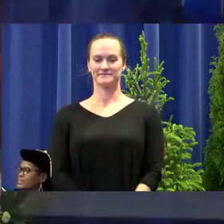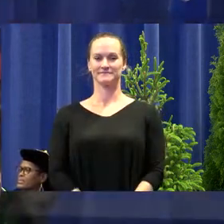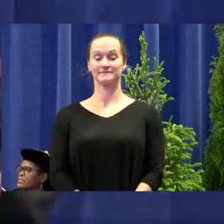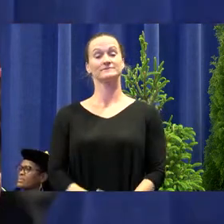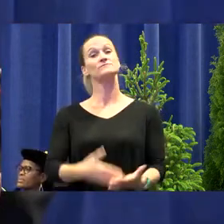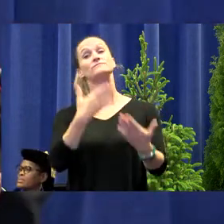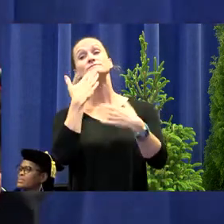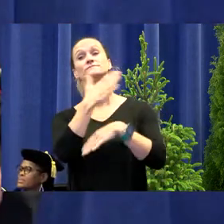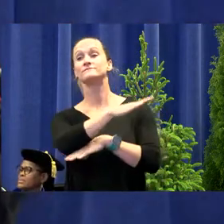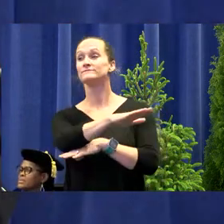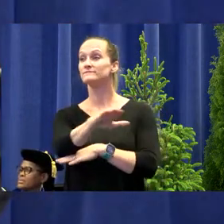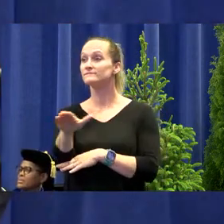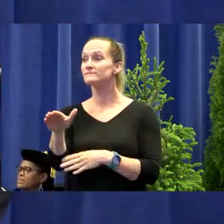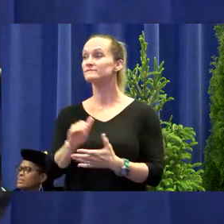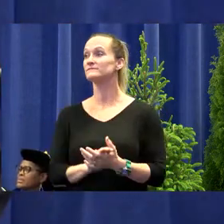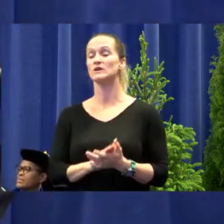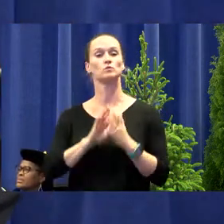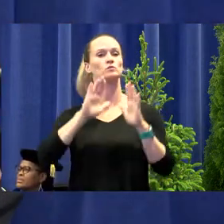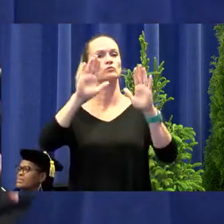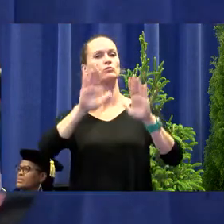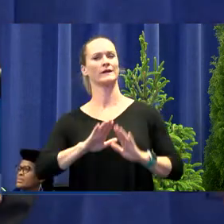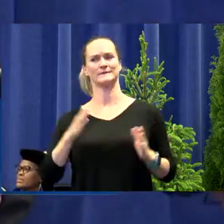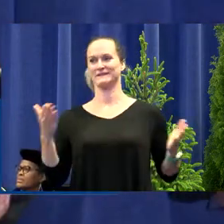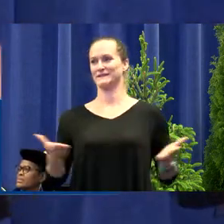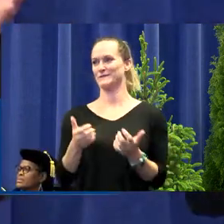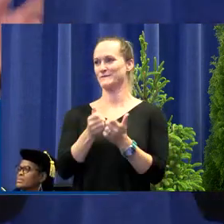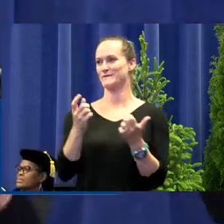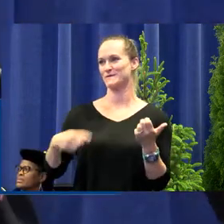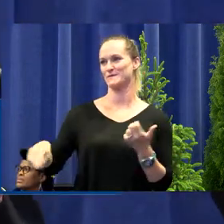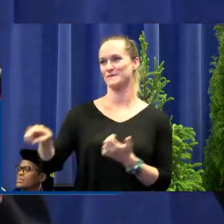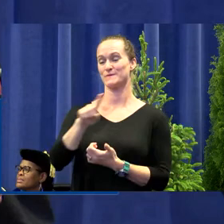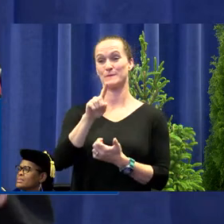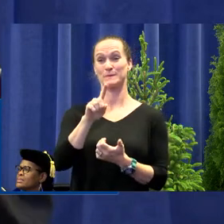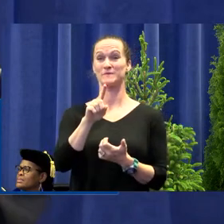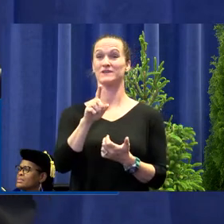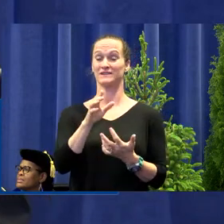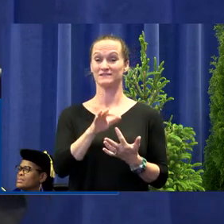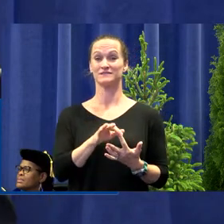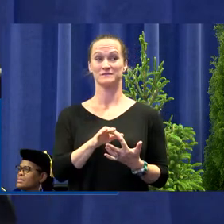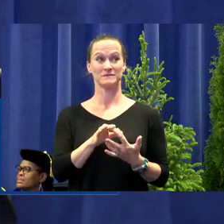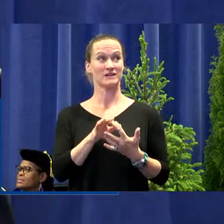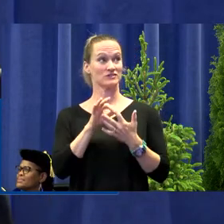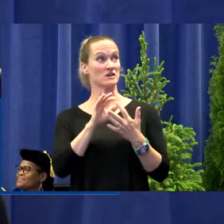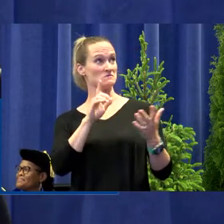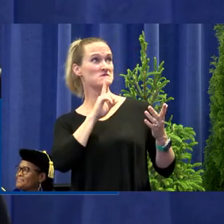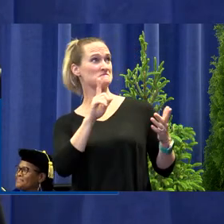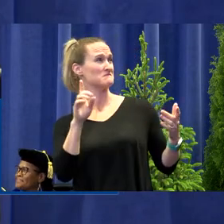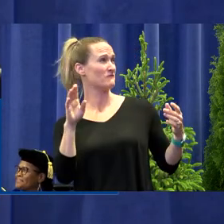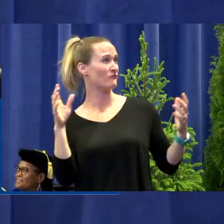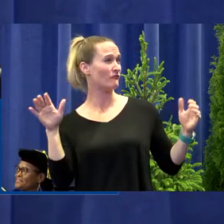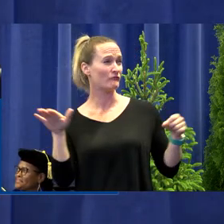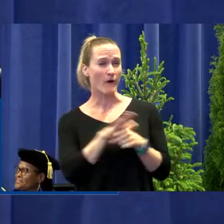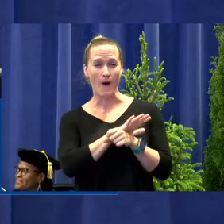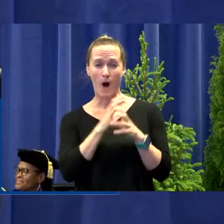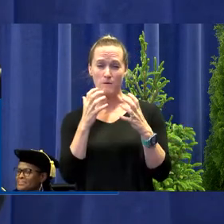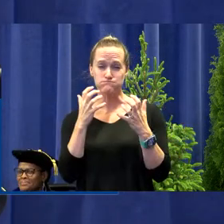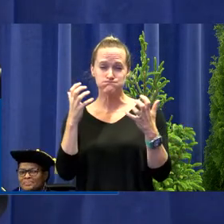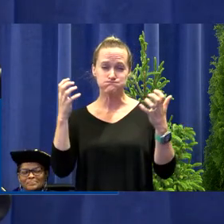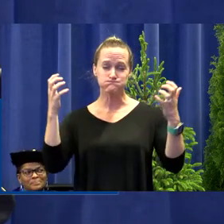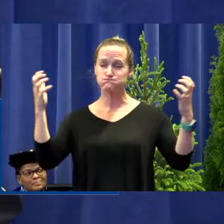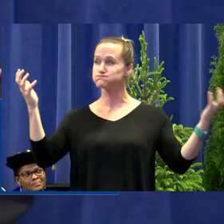Good afternoon. It's great to be here with all of you, especially with what looks like a packed house, so I'm glad to see all of you